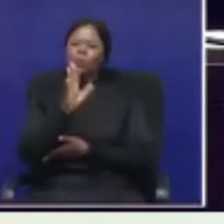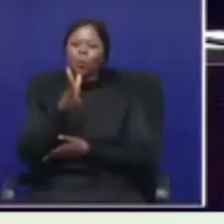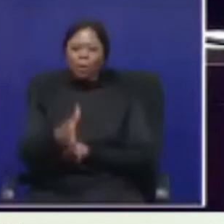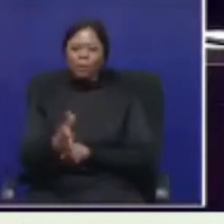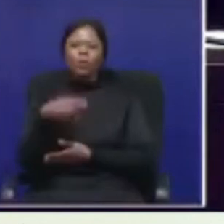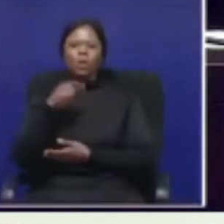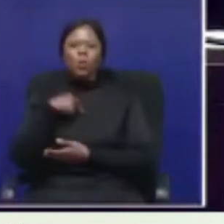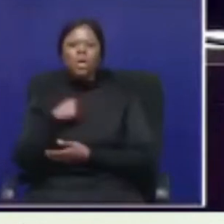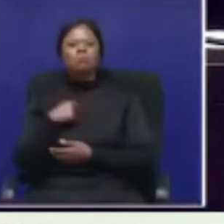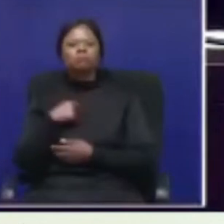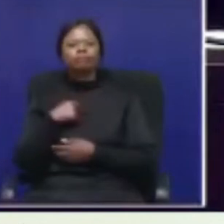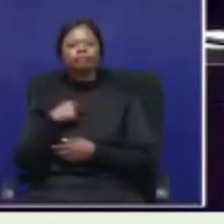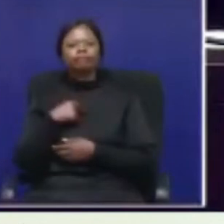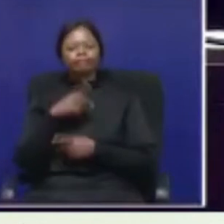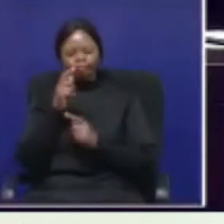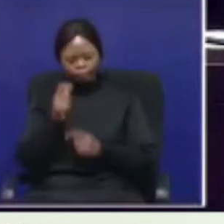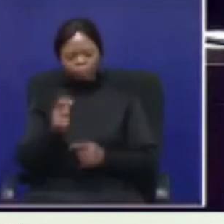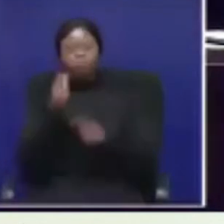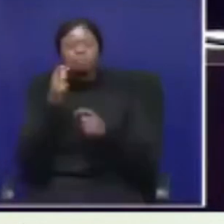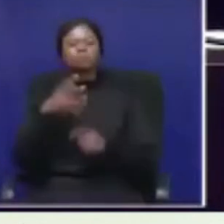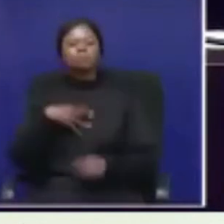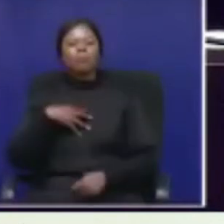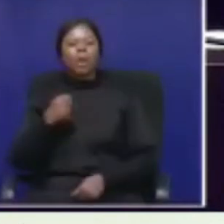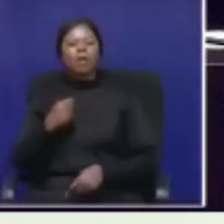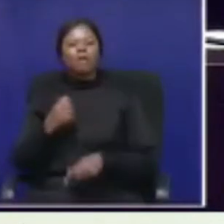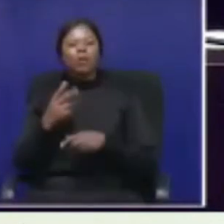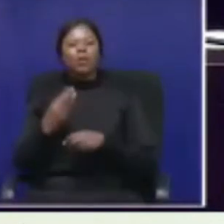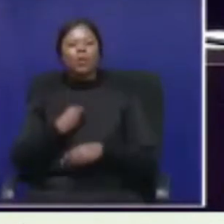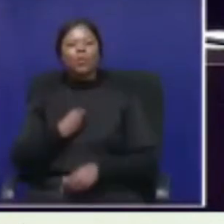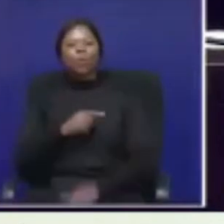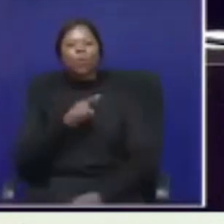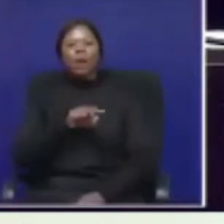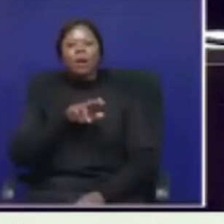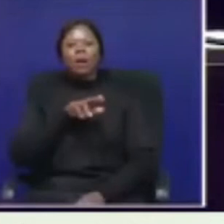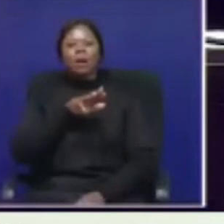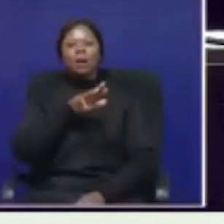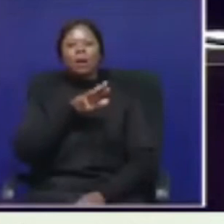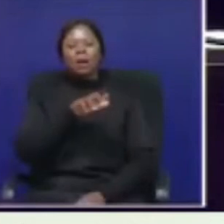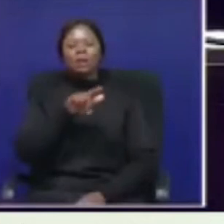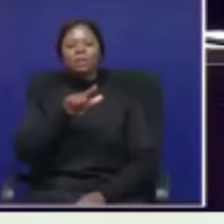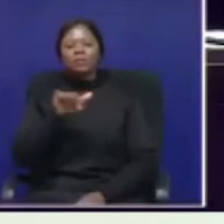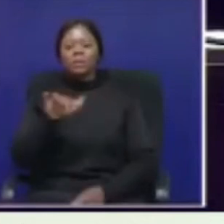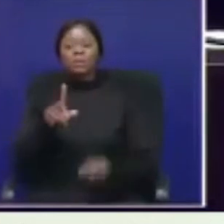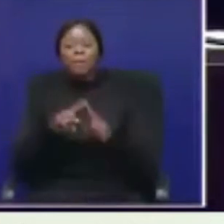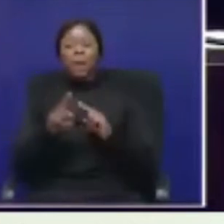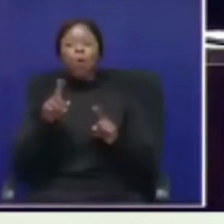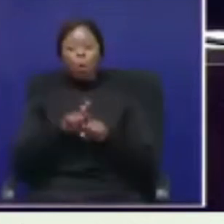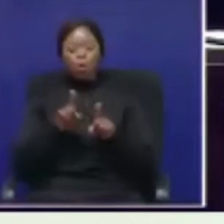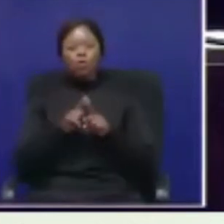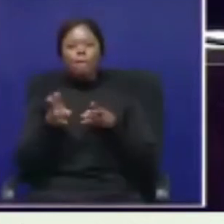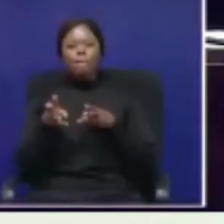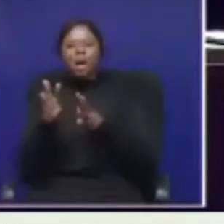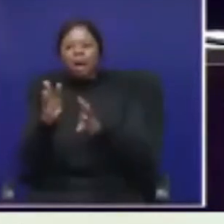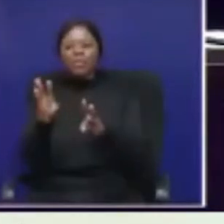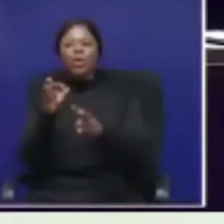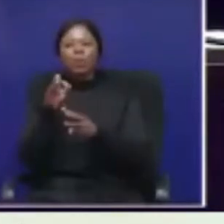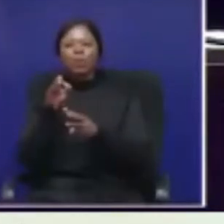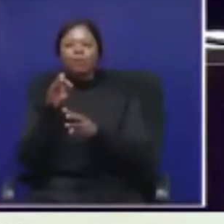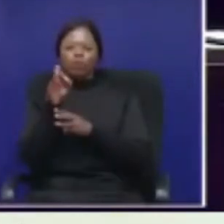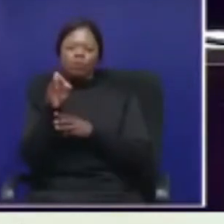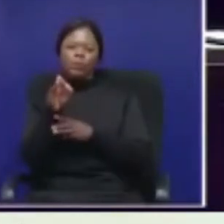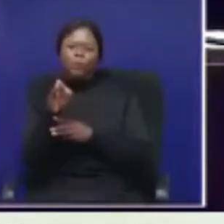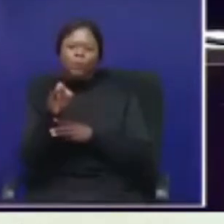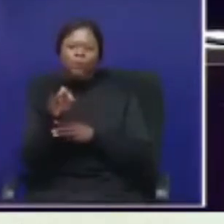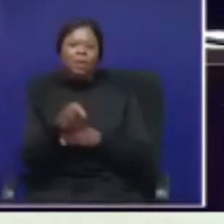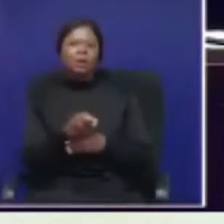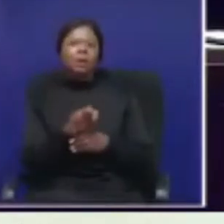of the 1976 generation, but the promise and the plight of the youth of today. Yet almost 50 years later, we must